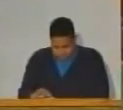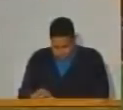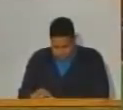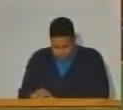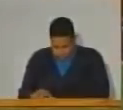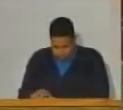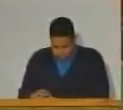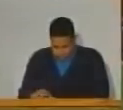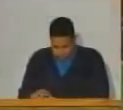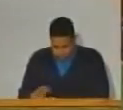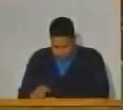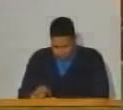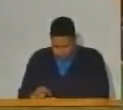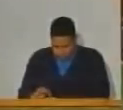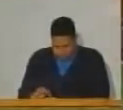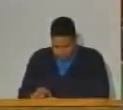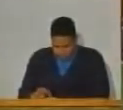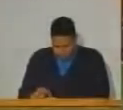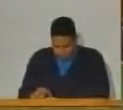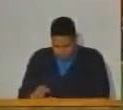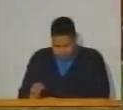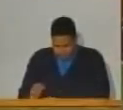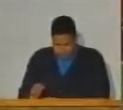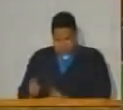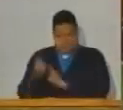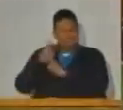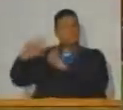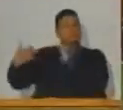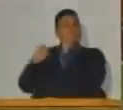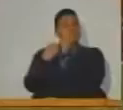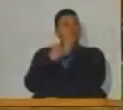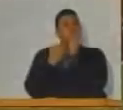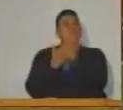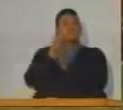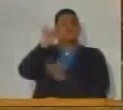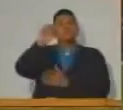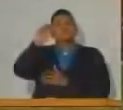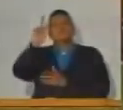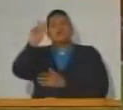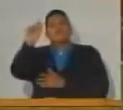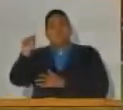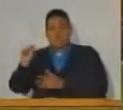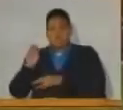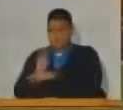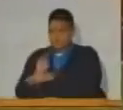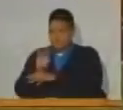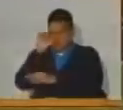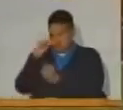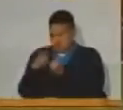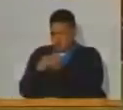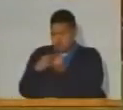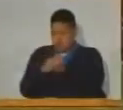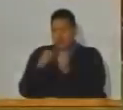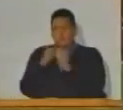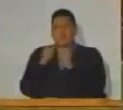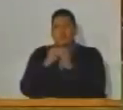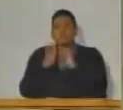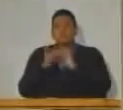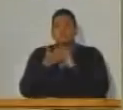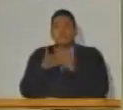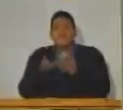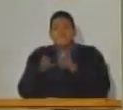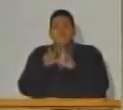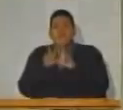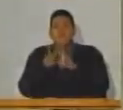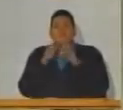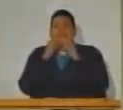Expanded assistance through JAMVAT. The ministry will invest more in the Jamaica Values and Attitudes